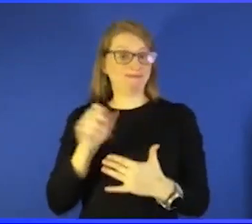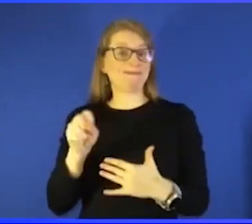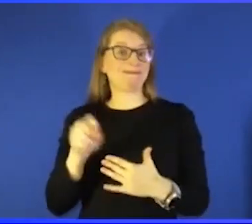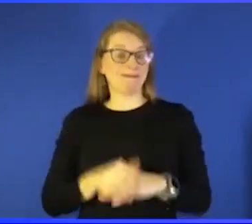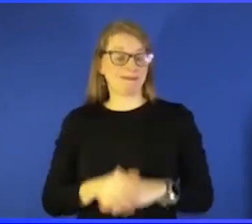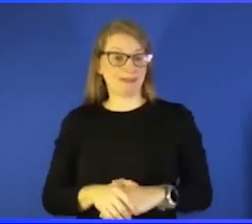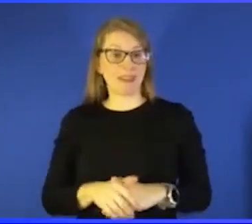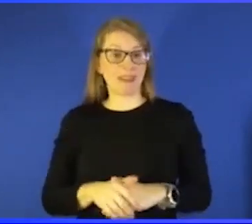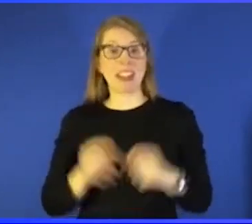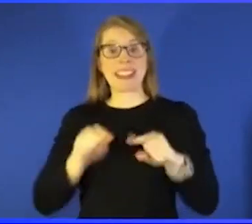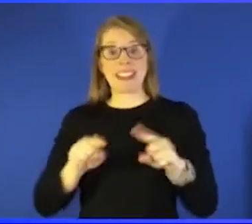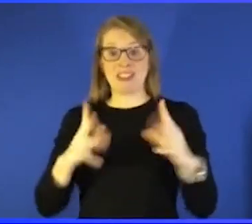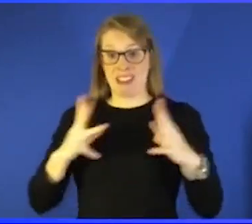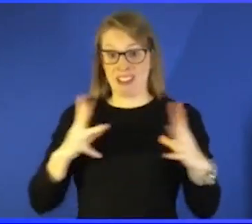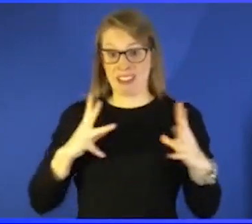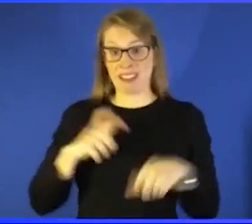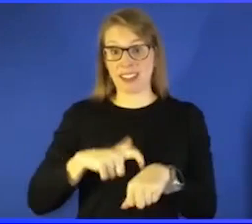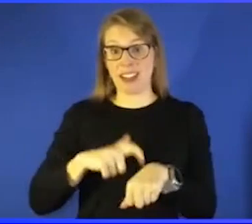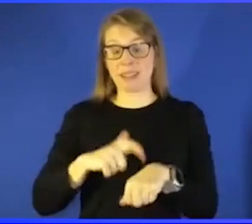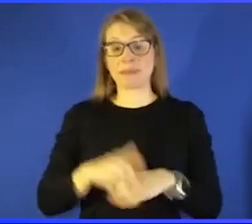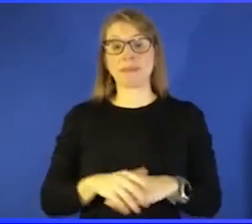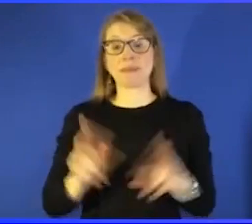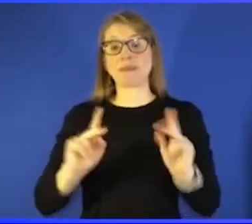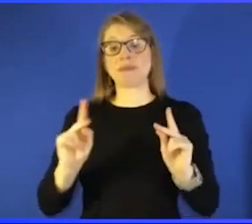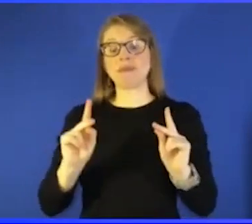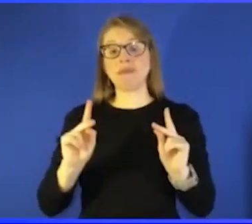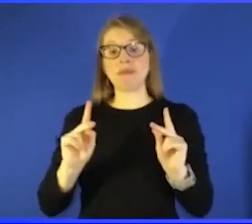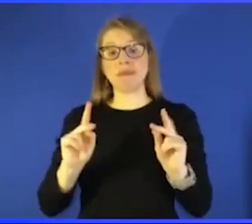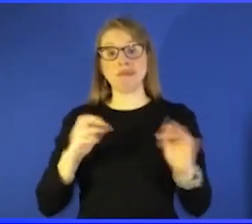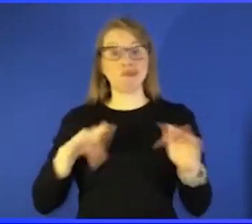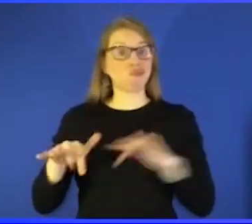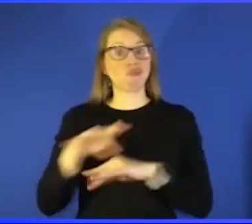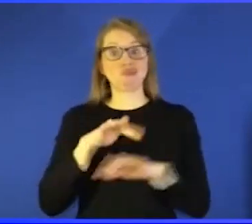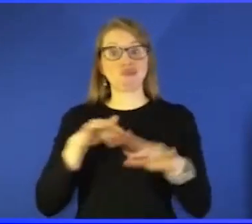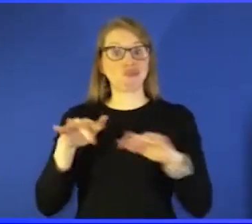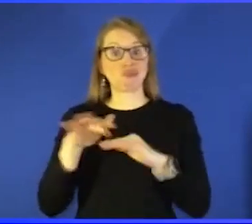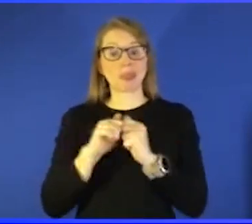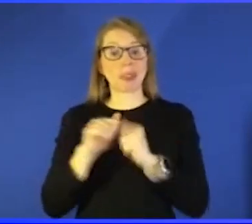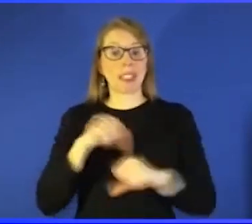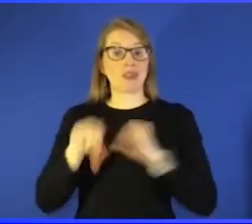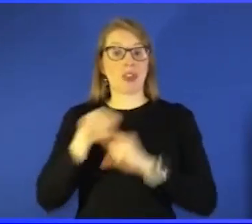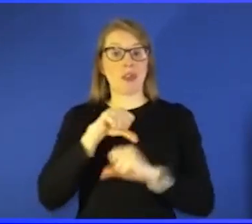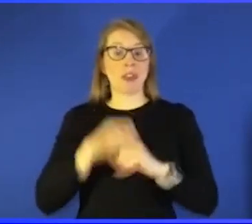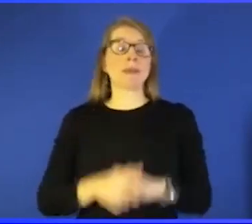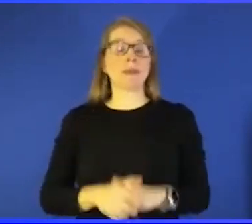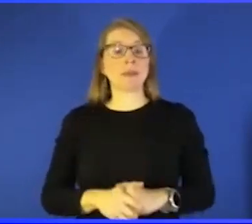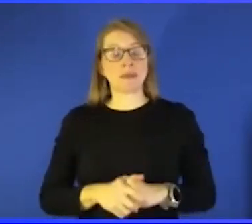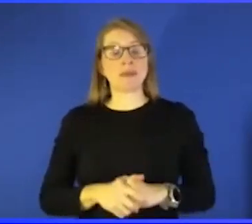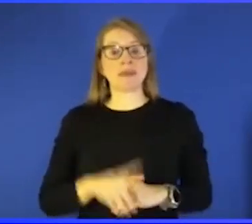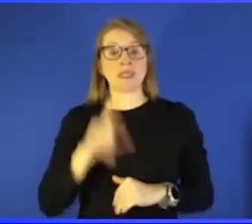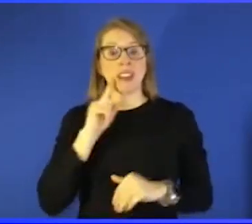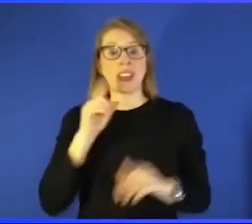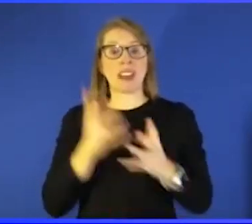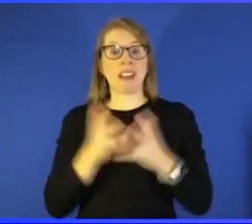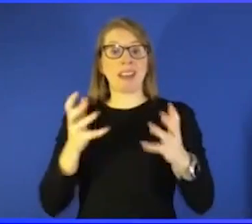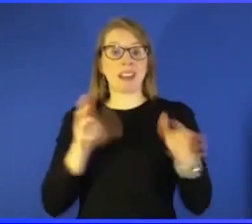during holiday times and just people getting back together. So I think there are a lot of behavioral